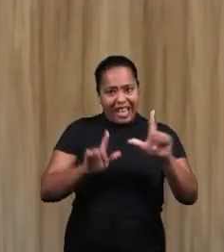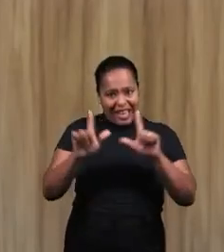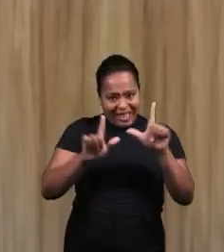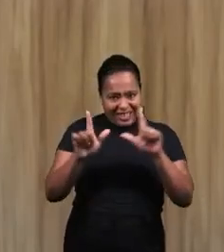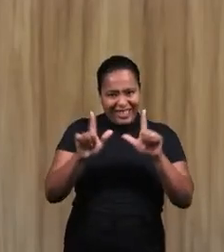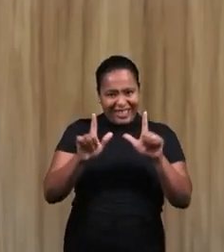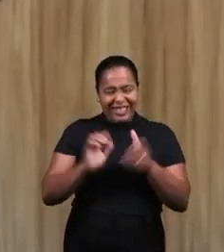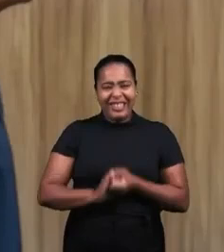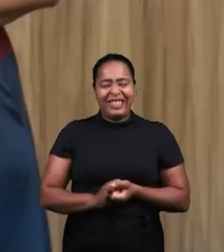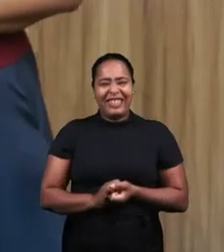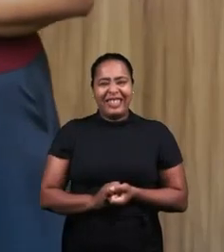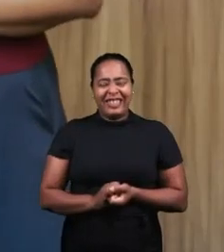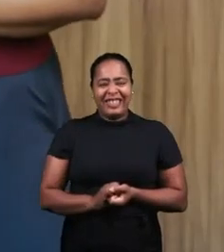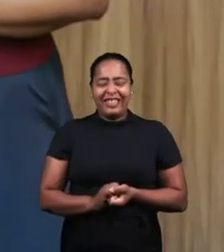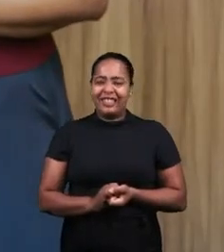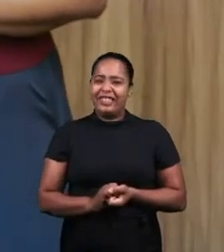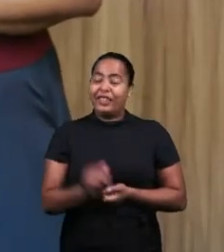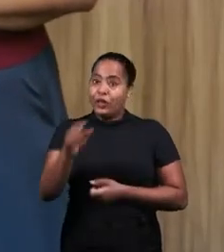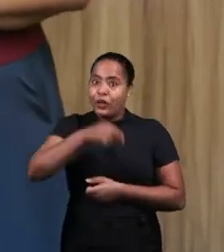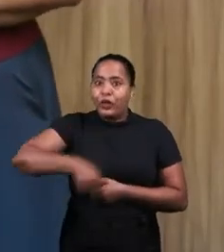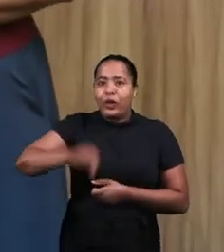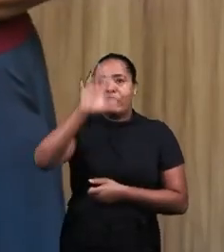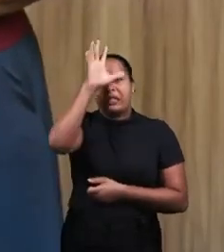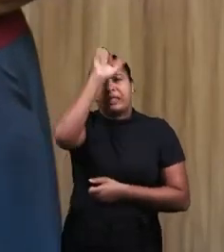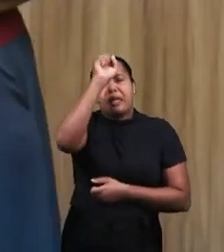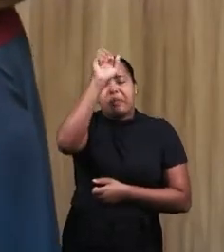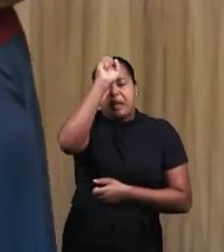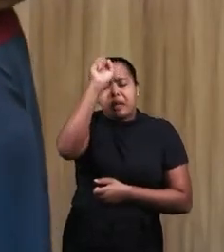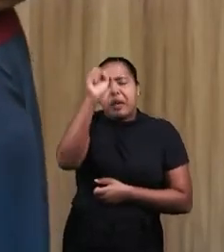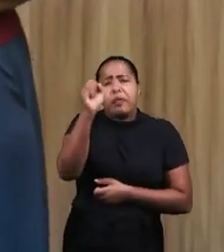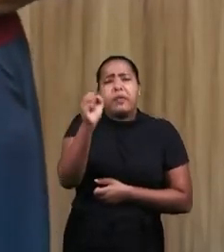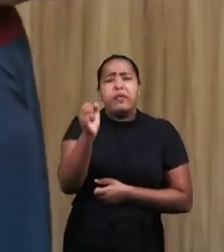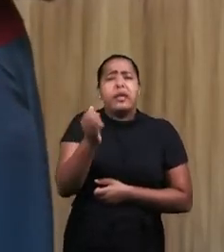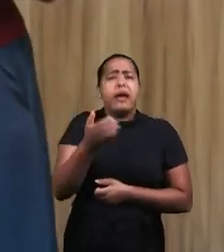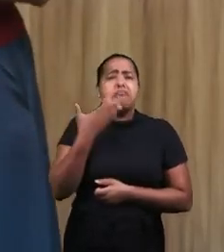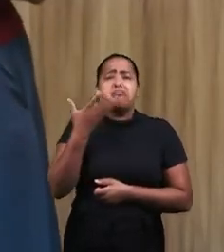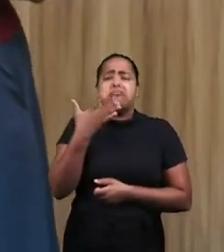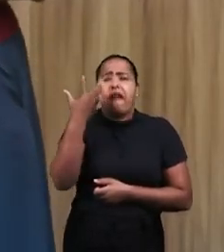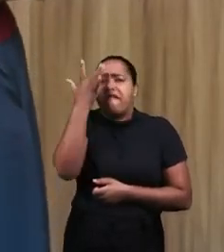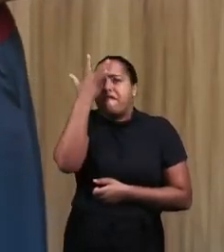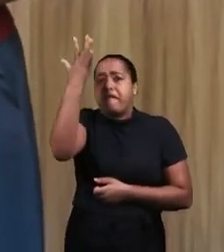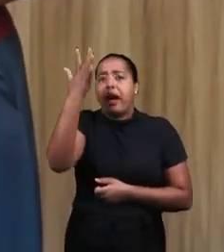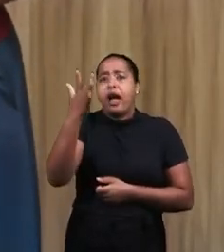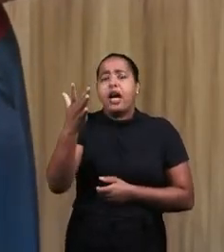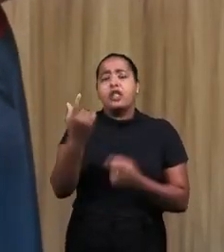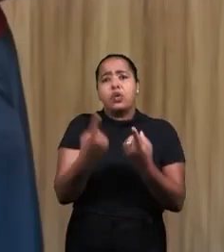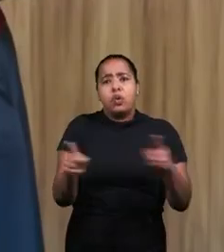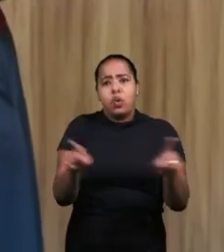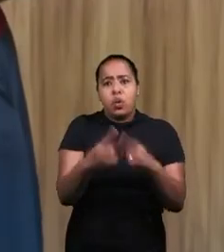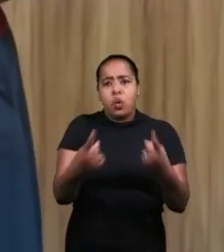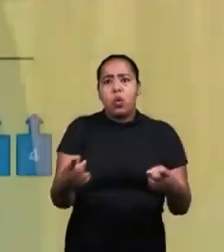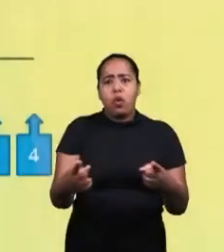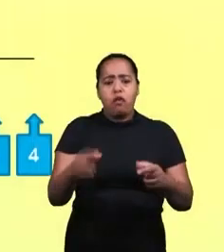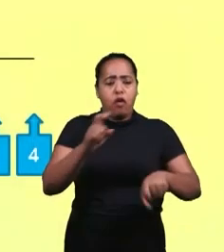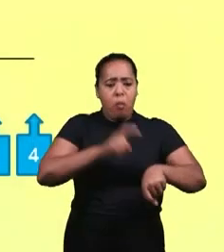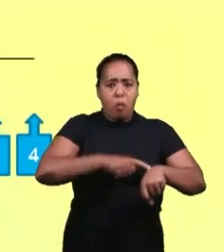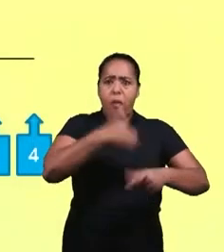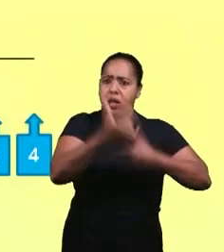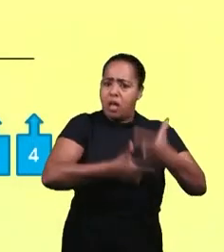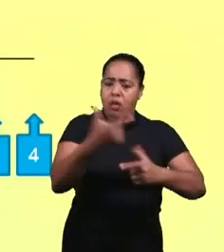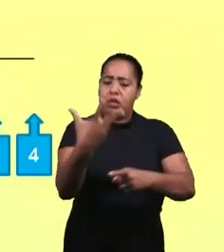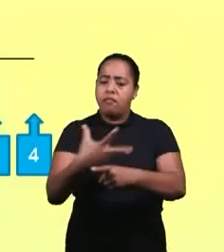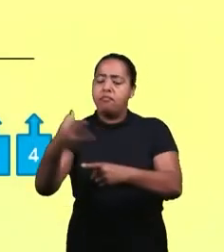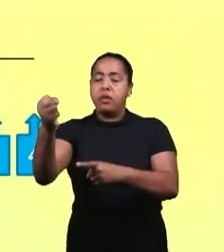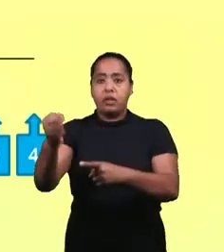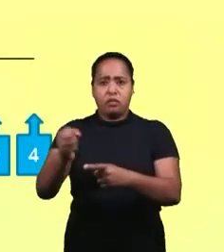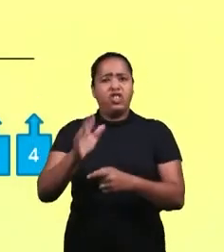So we are learning the facilitated version of the song In the Battles I Am a Winner. We have already